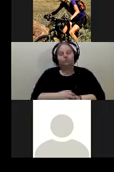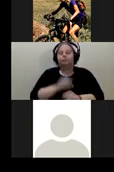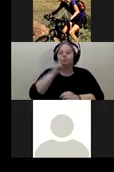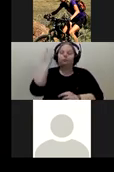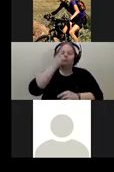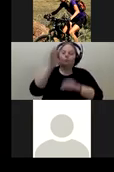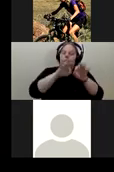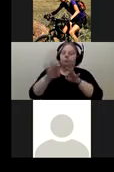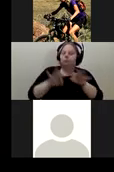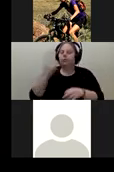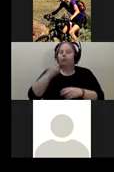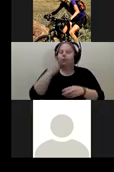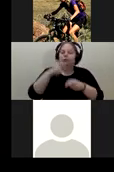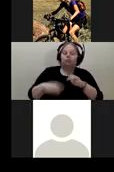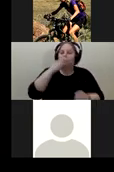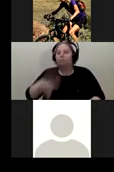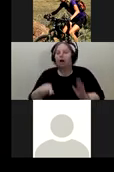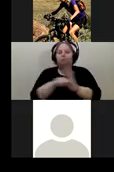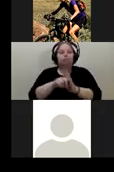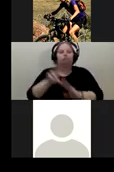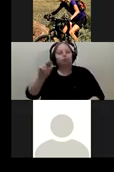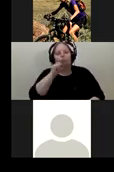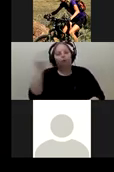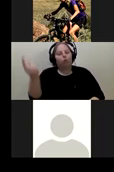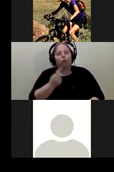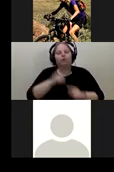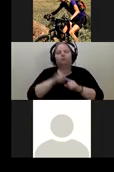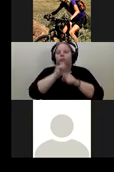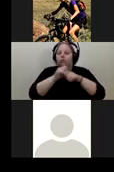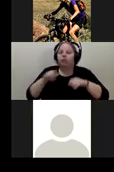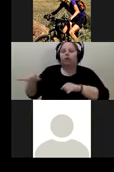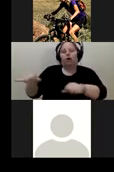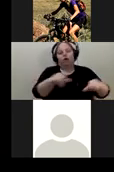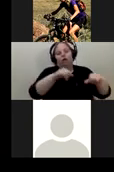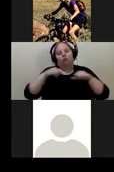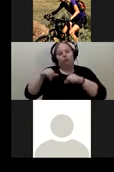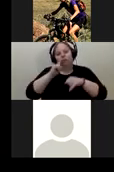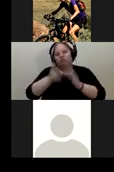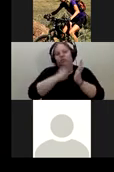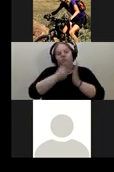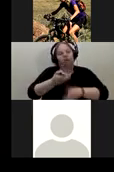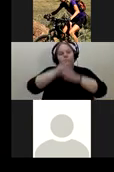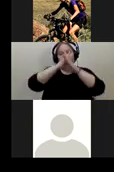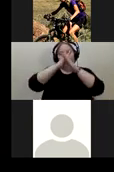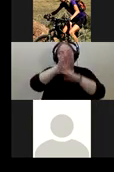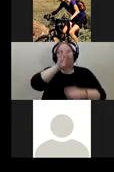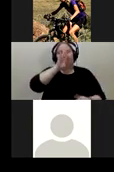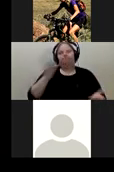not always a difficult or bad thing, but they are so common that they can really get in our way.